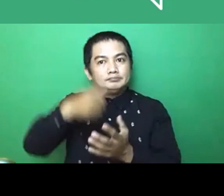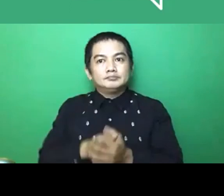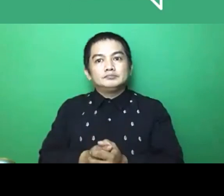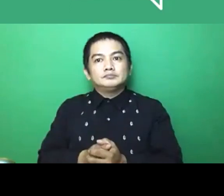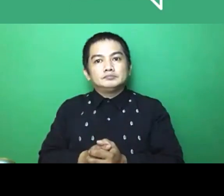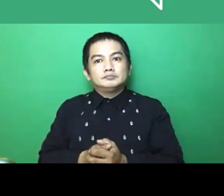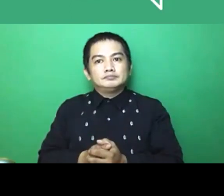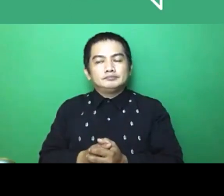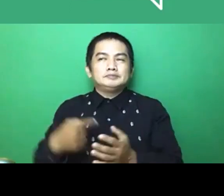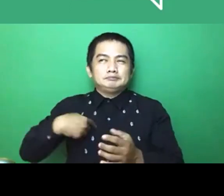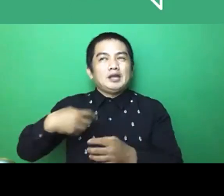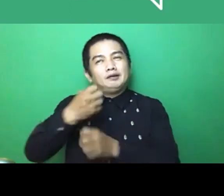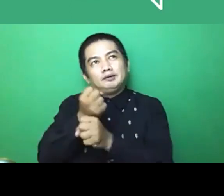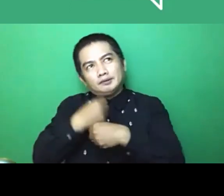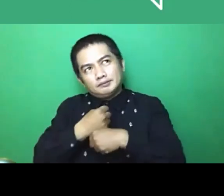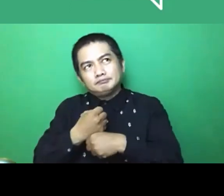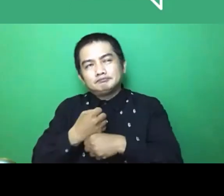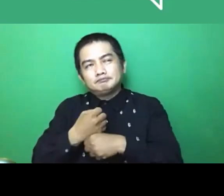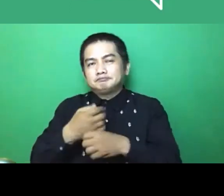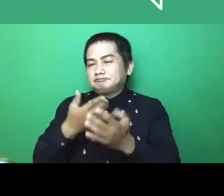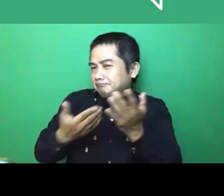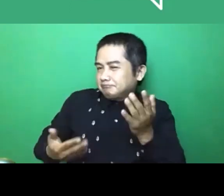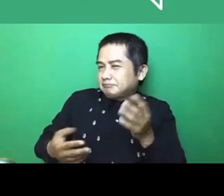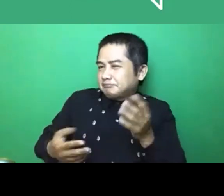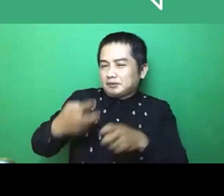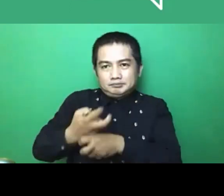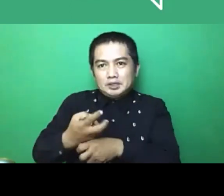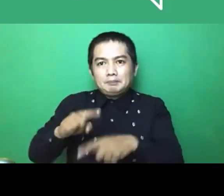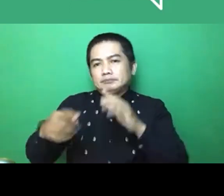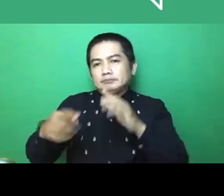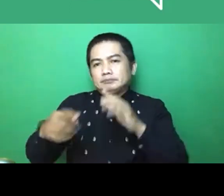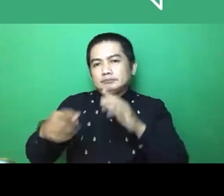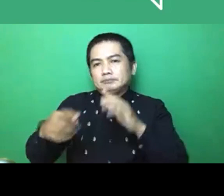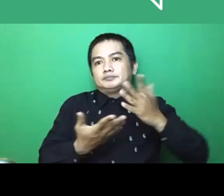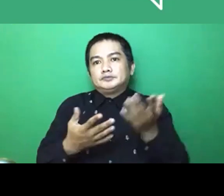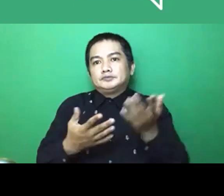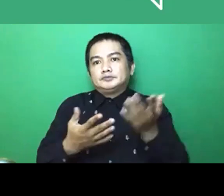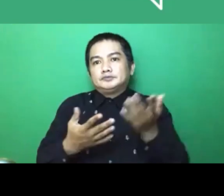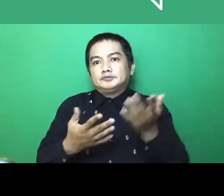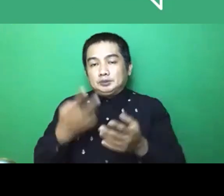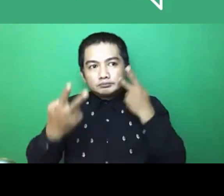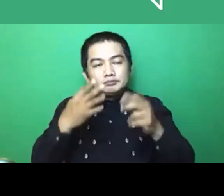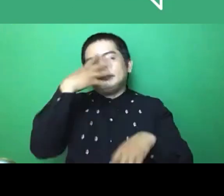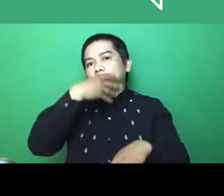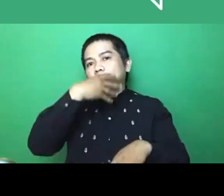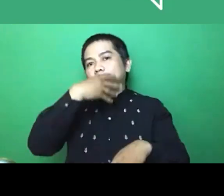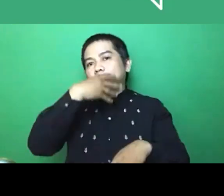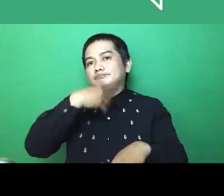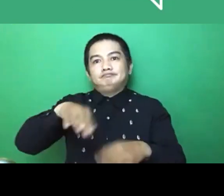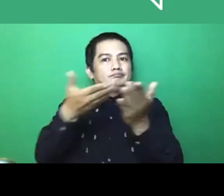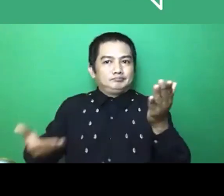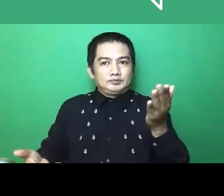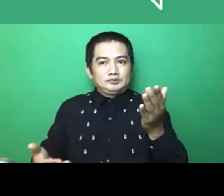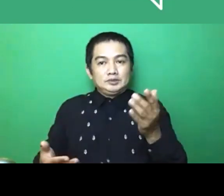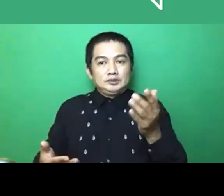started from making things like arts and crafts, origami, basic things, and then I ended up seeing the beauty of making things, and then I found the beauty